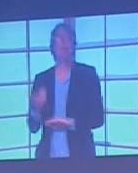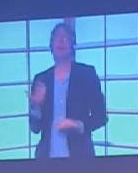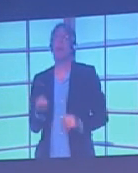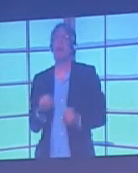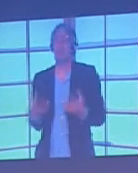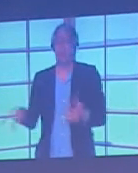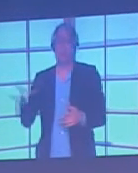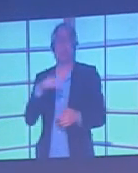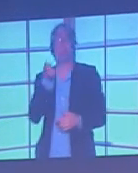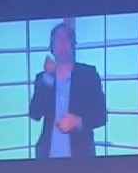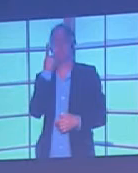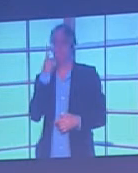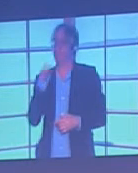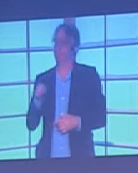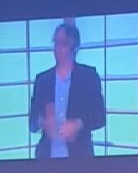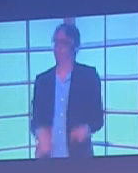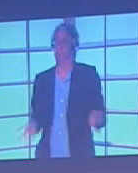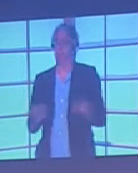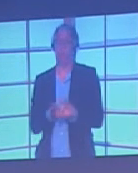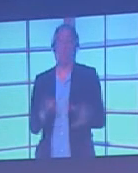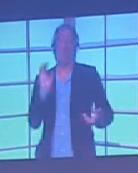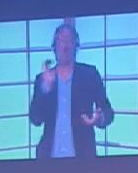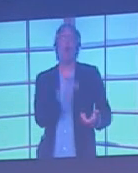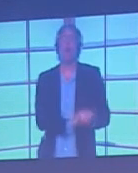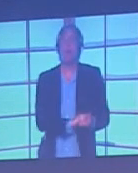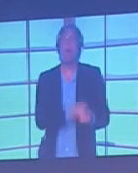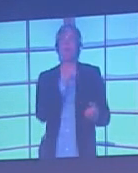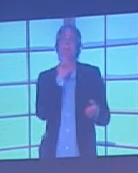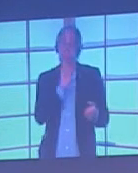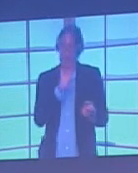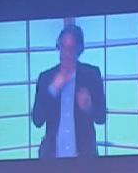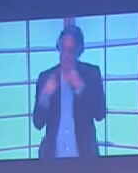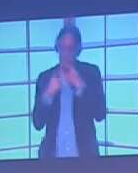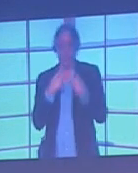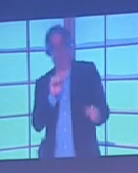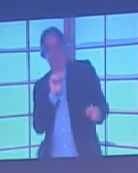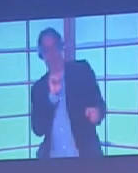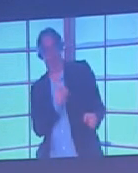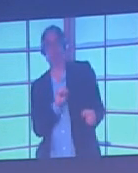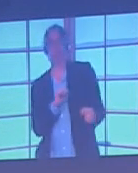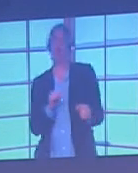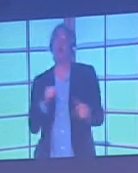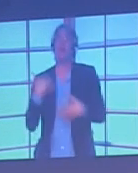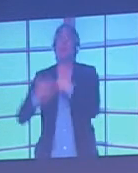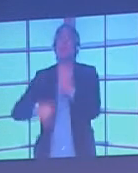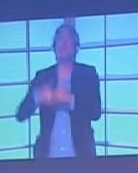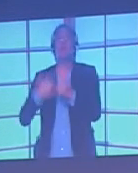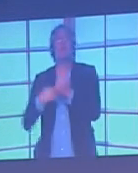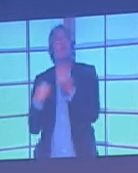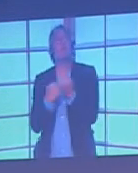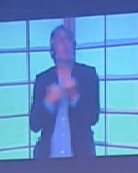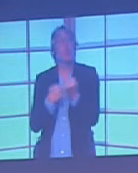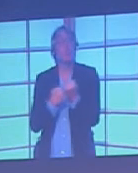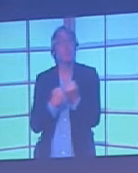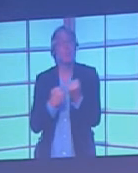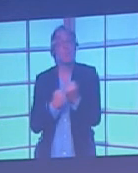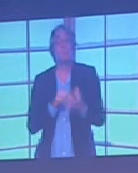really important. The clubs need to speak with their disabled supporters if they're to understand what needs to